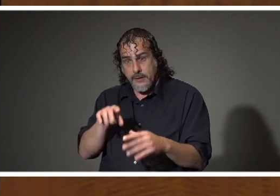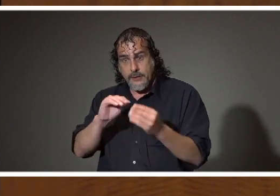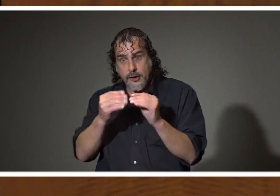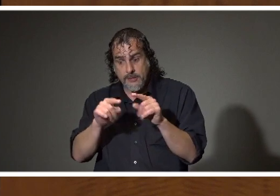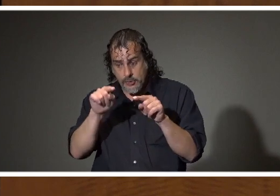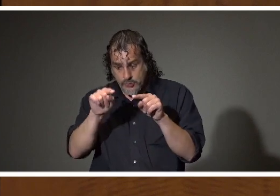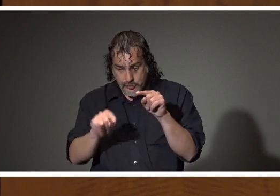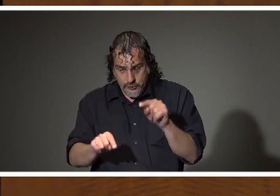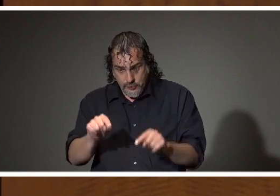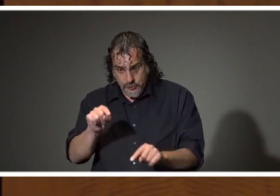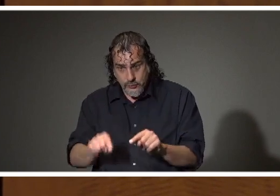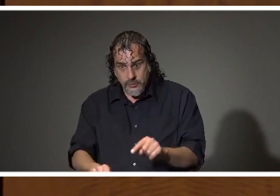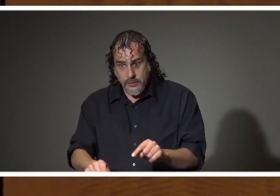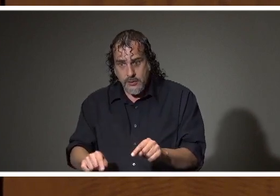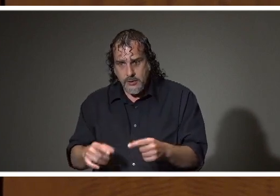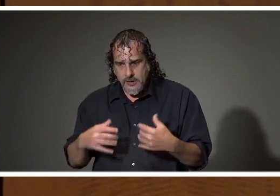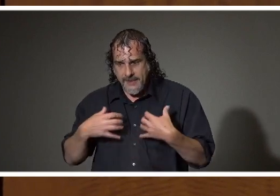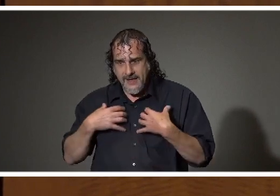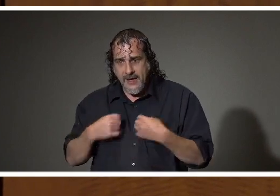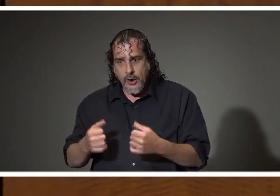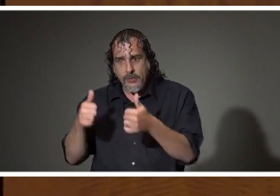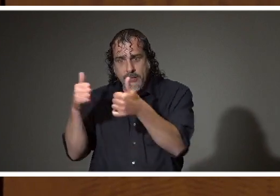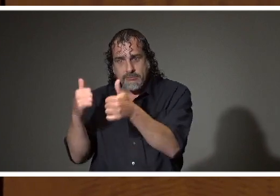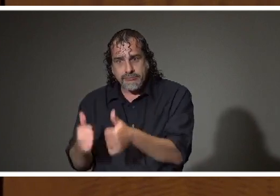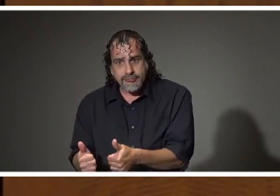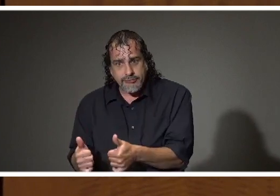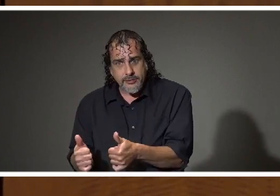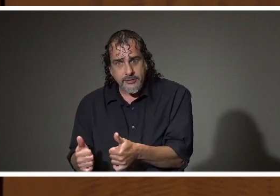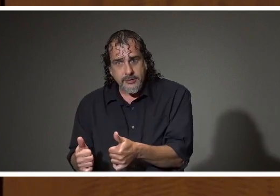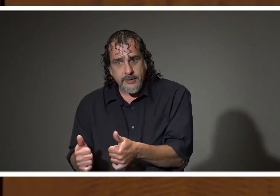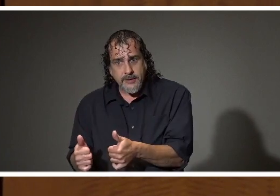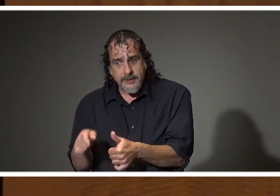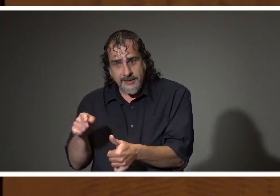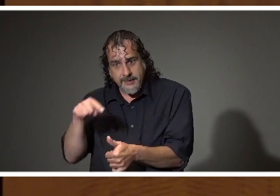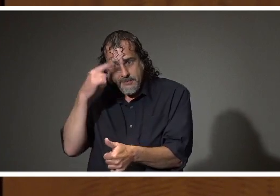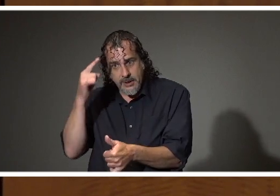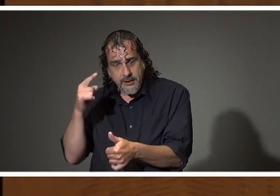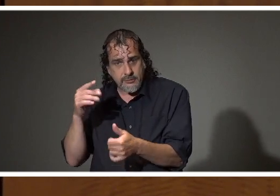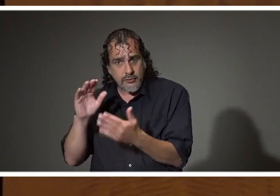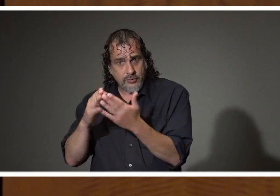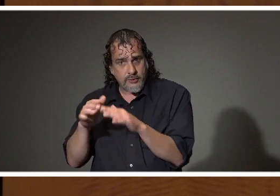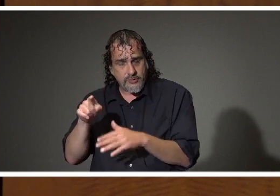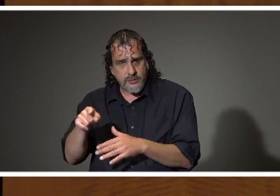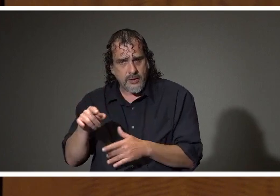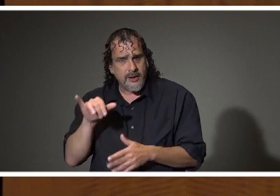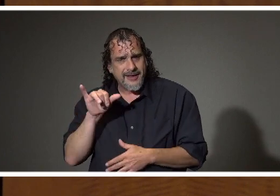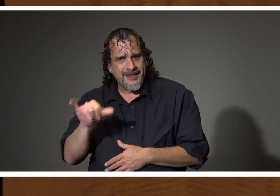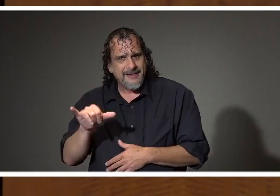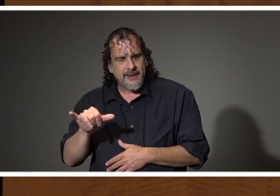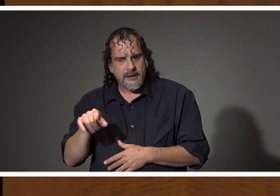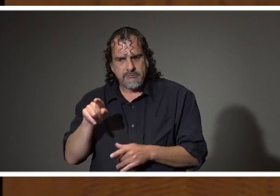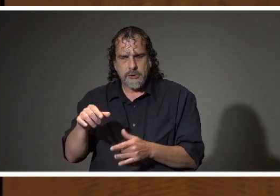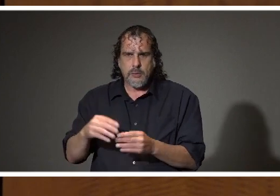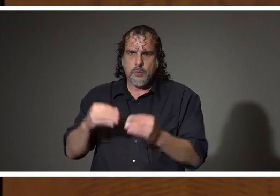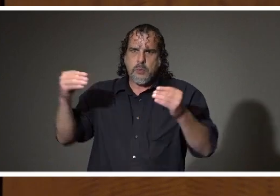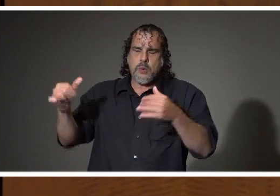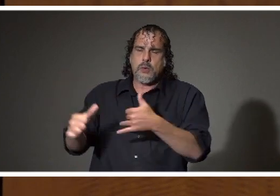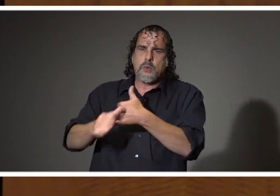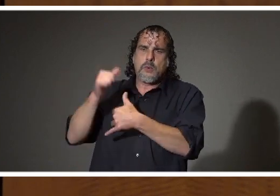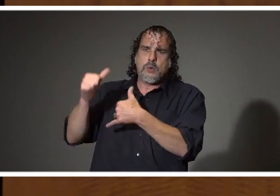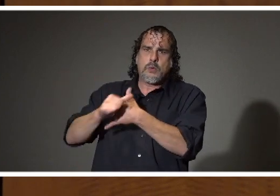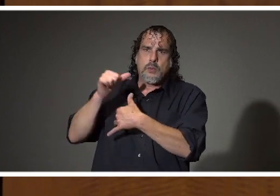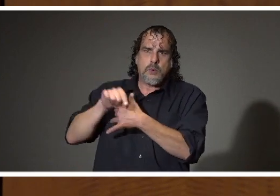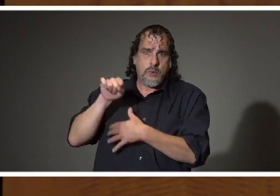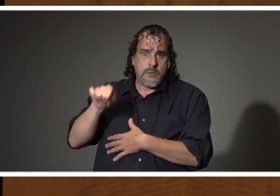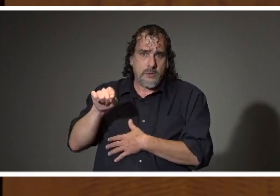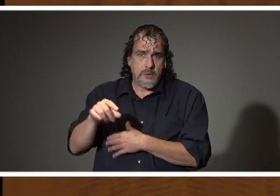demographics and you look at the health challenges in the African American community, that certainly puts them at a higher risk.